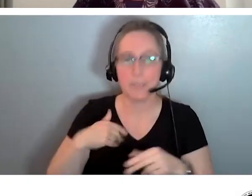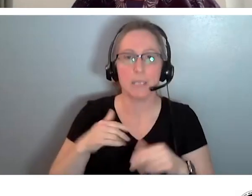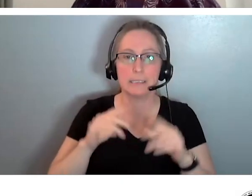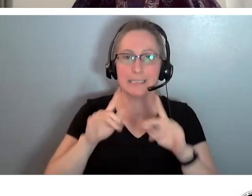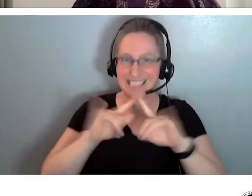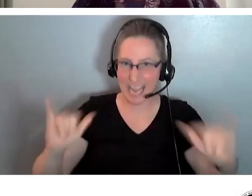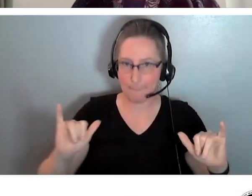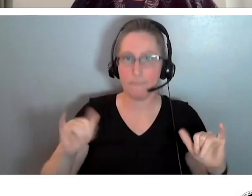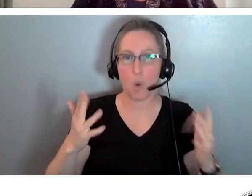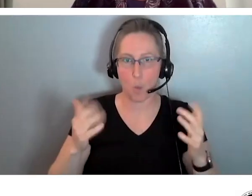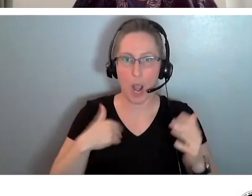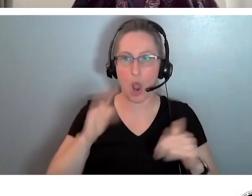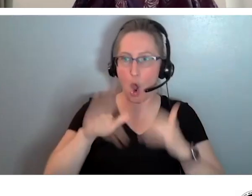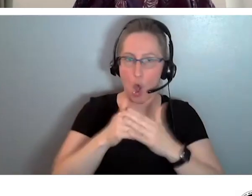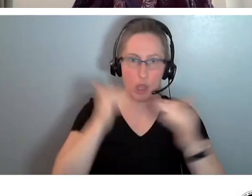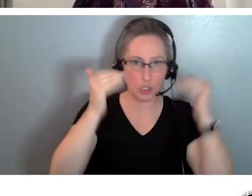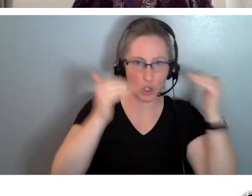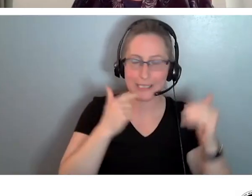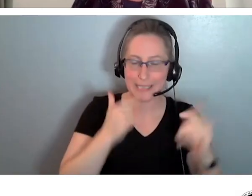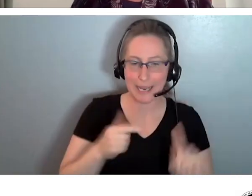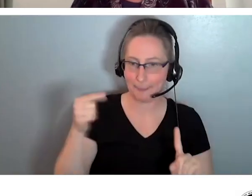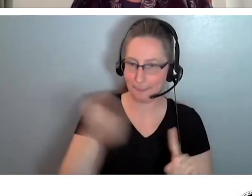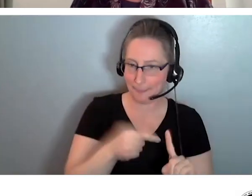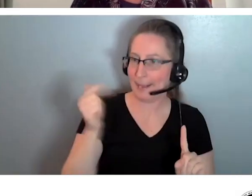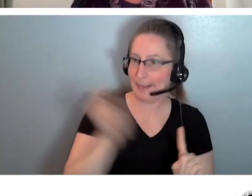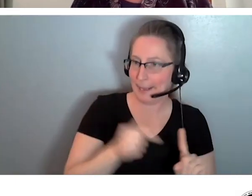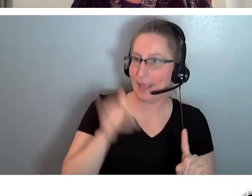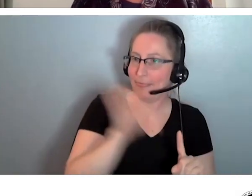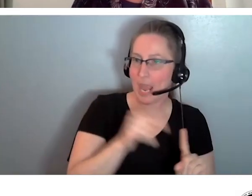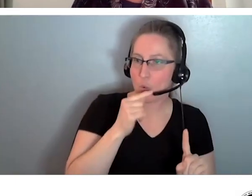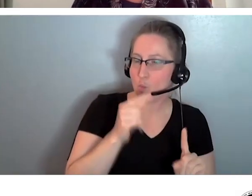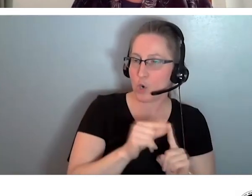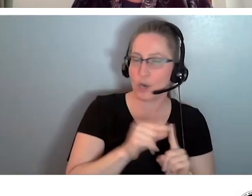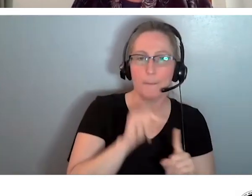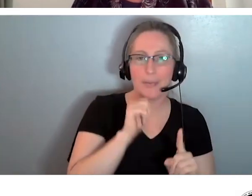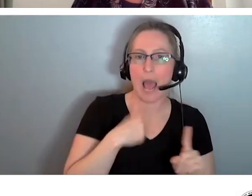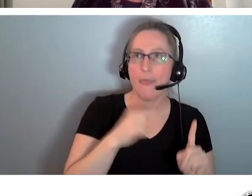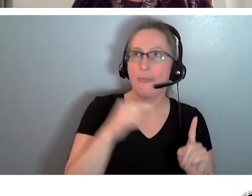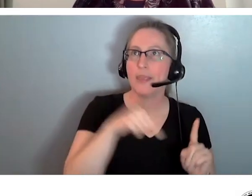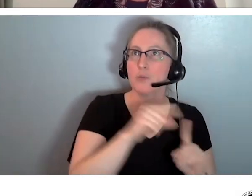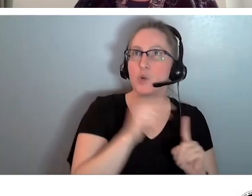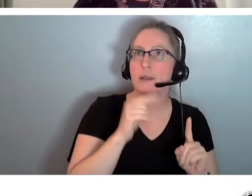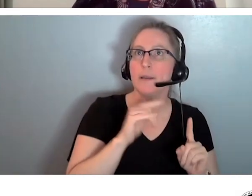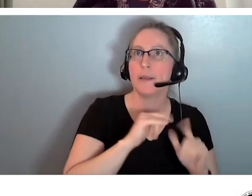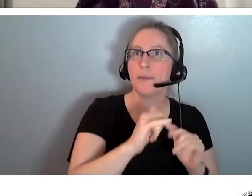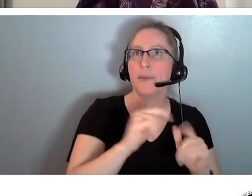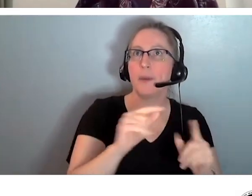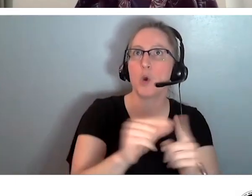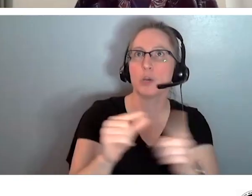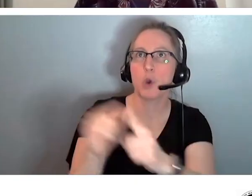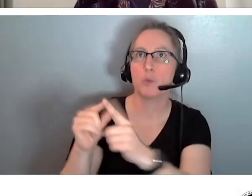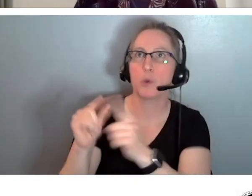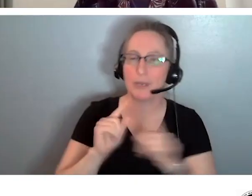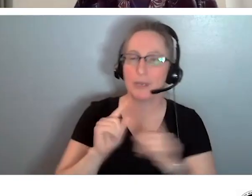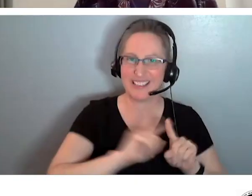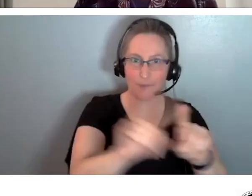of something frequently, and it would be best if they hear the same name for the same representation.